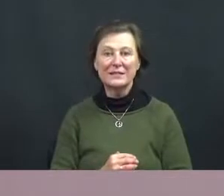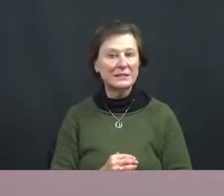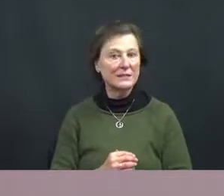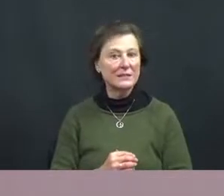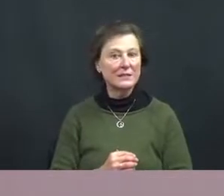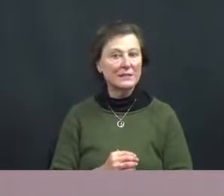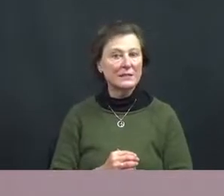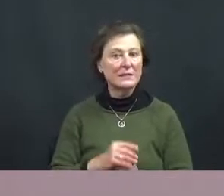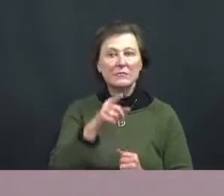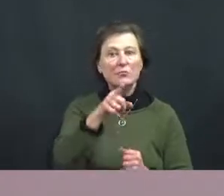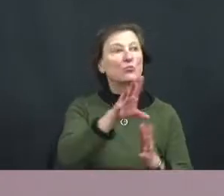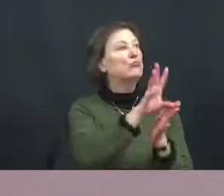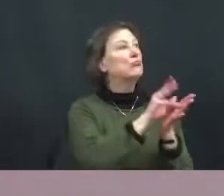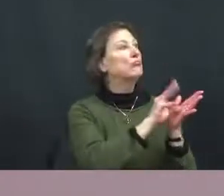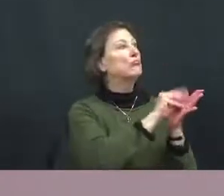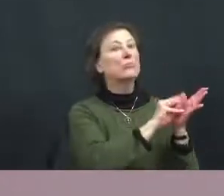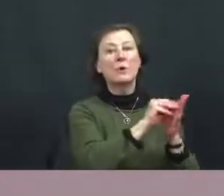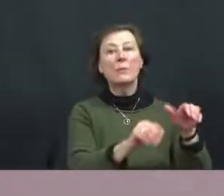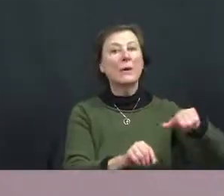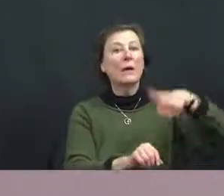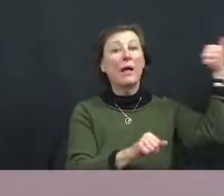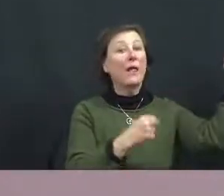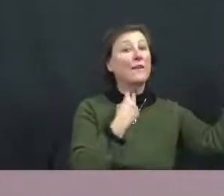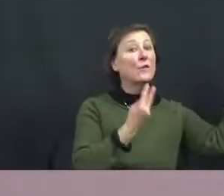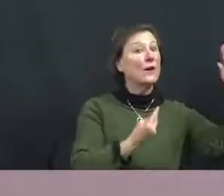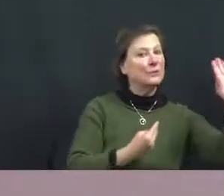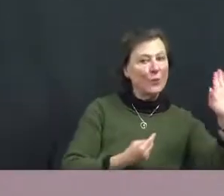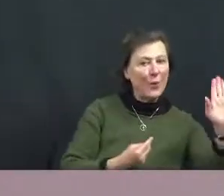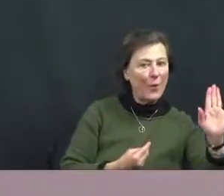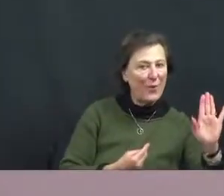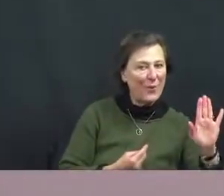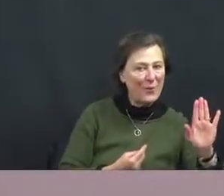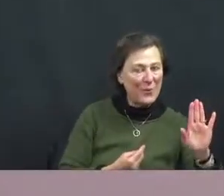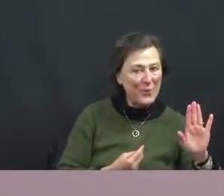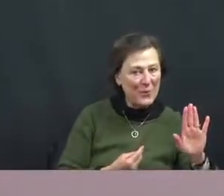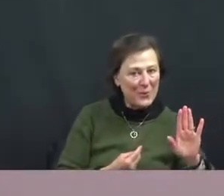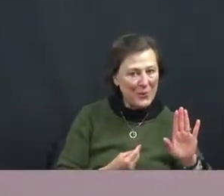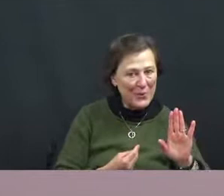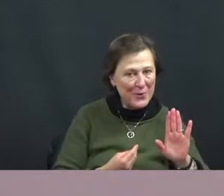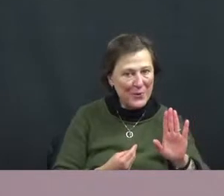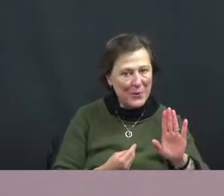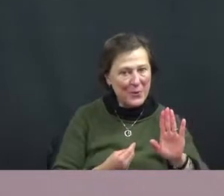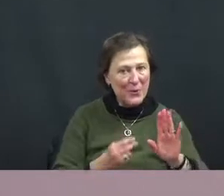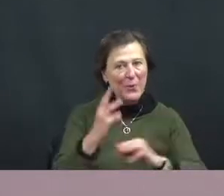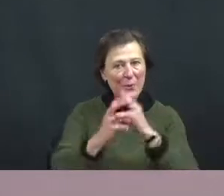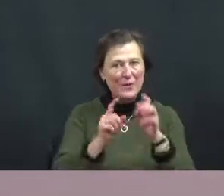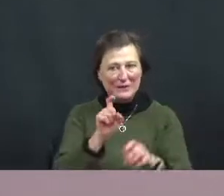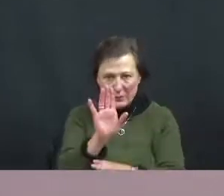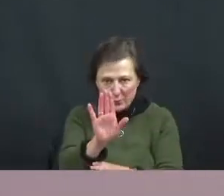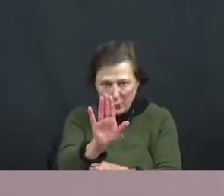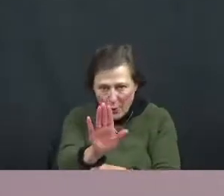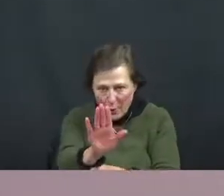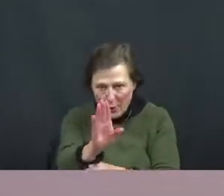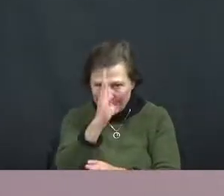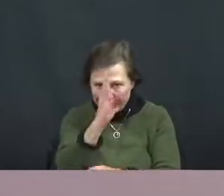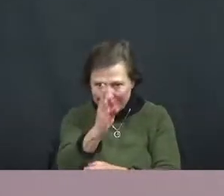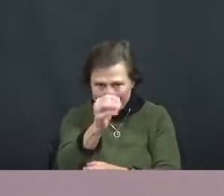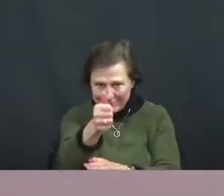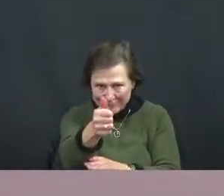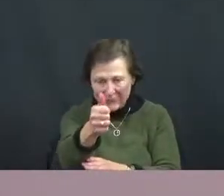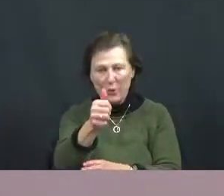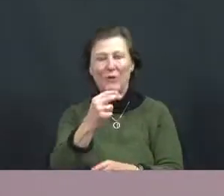not you imitating somebody else's voice. The world needs your voice.